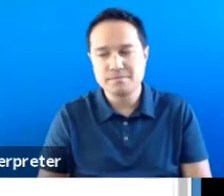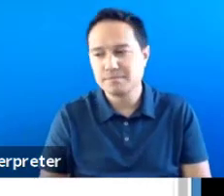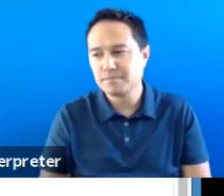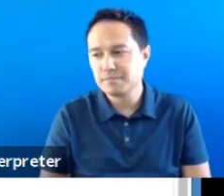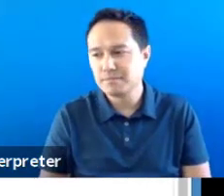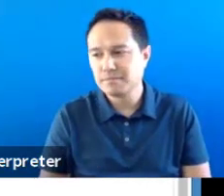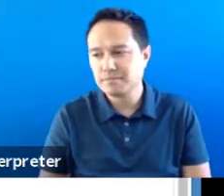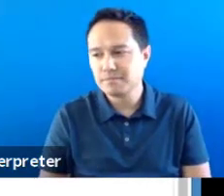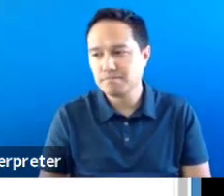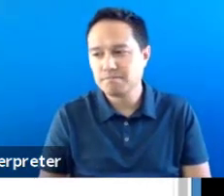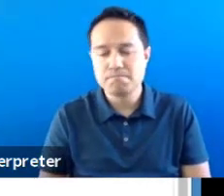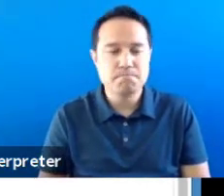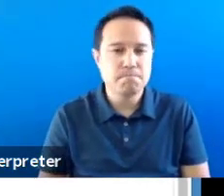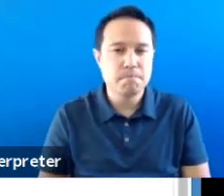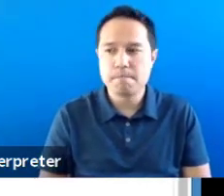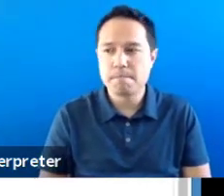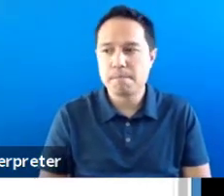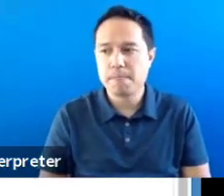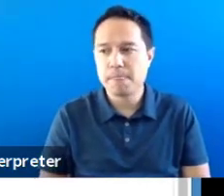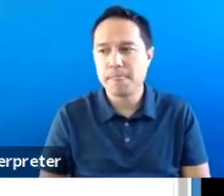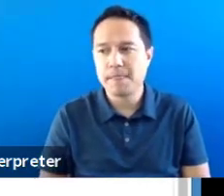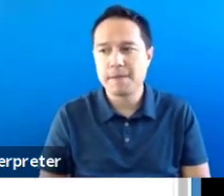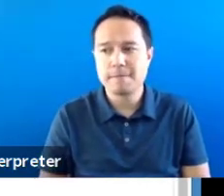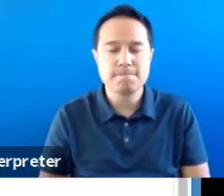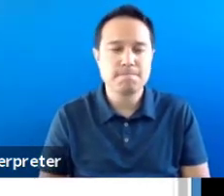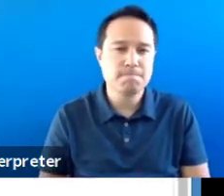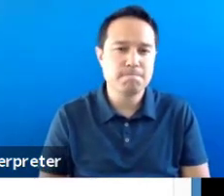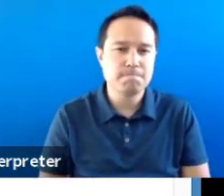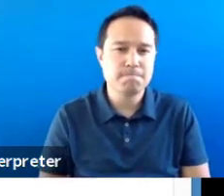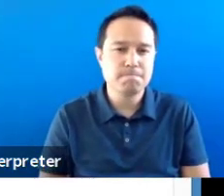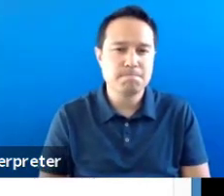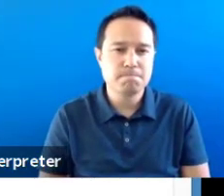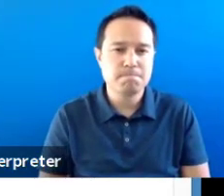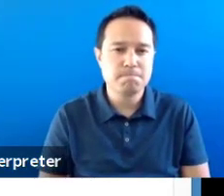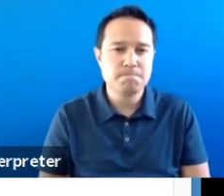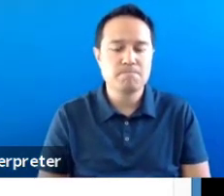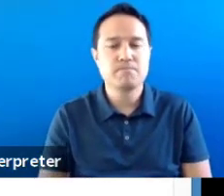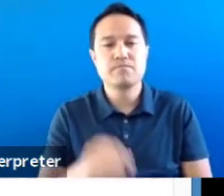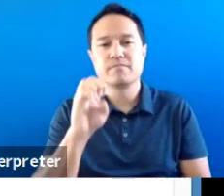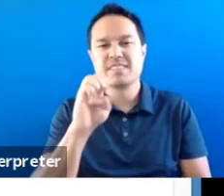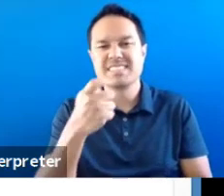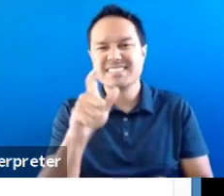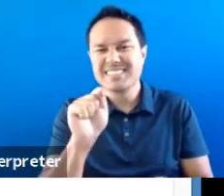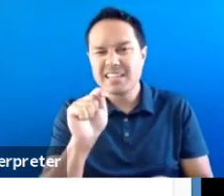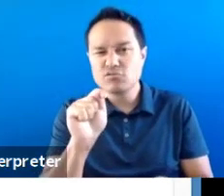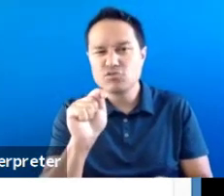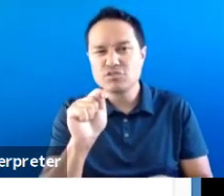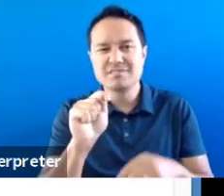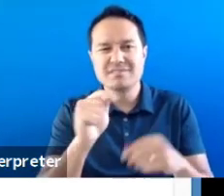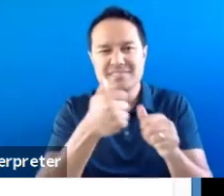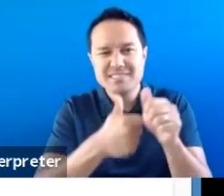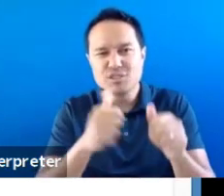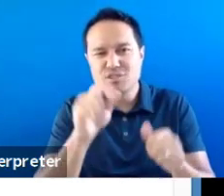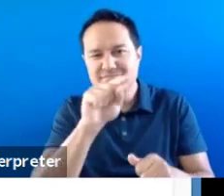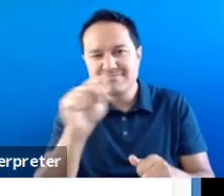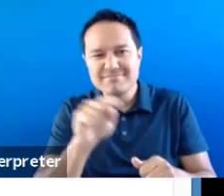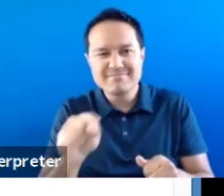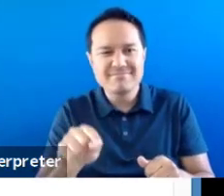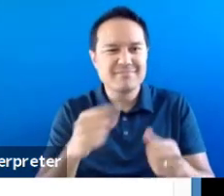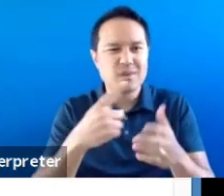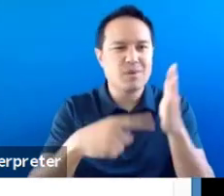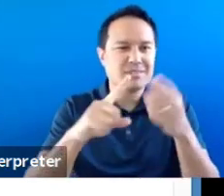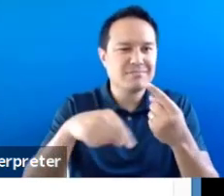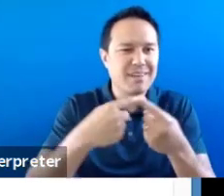There we go. That gets you to all the different extensions, and it gives you a little bit of information about what each extension. There's a